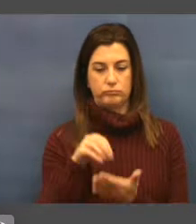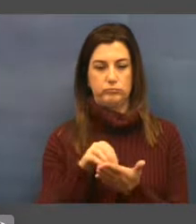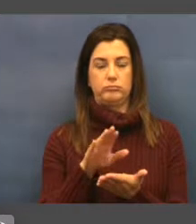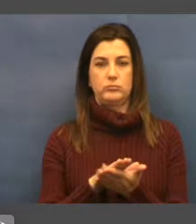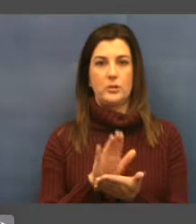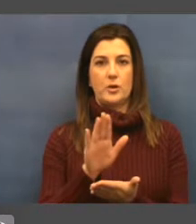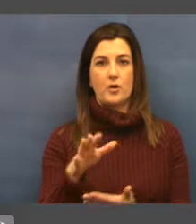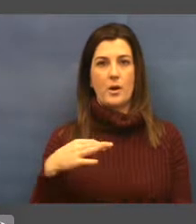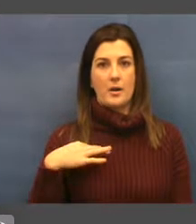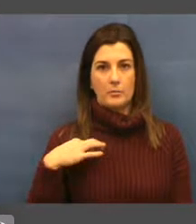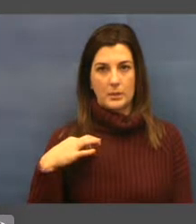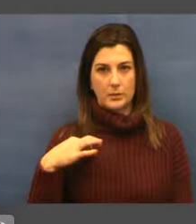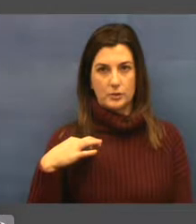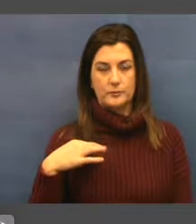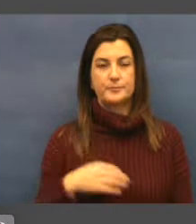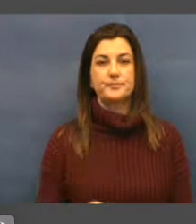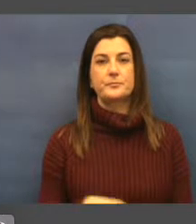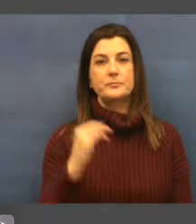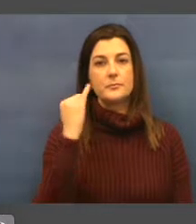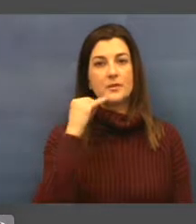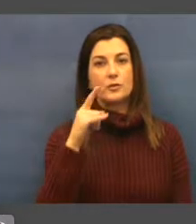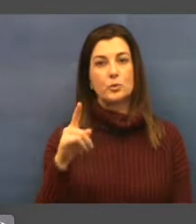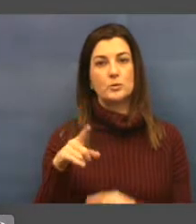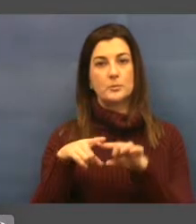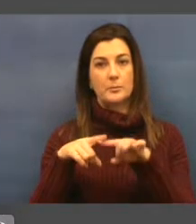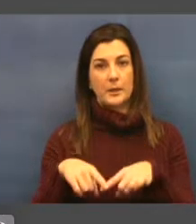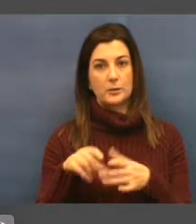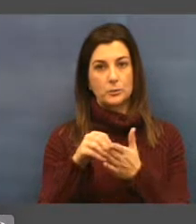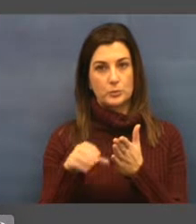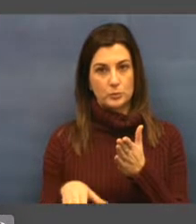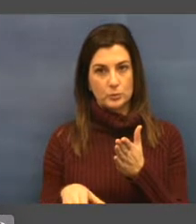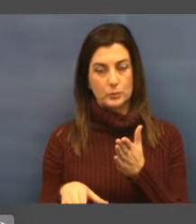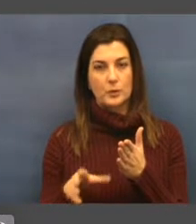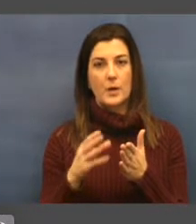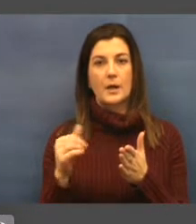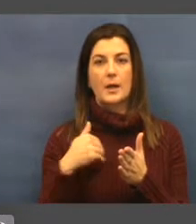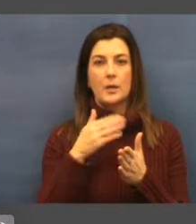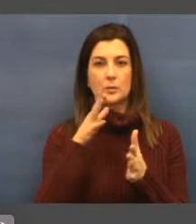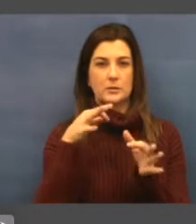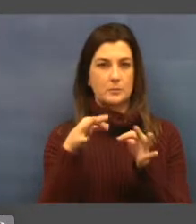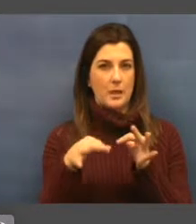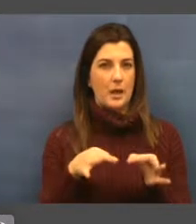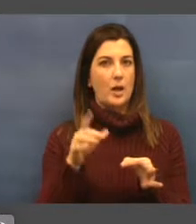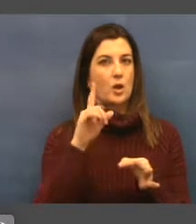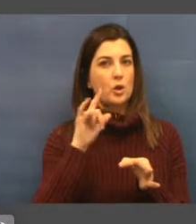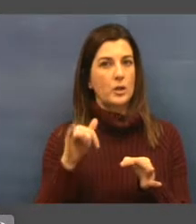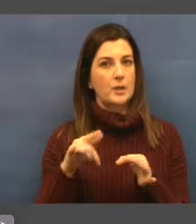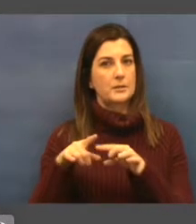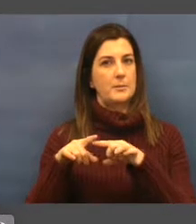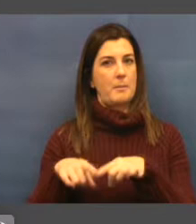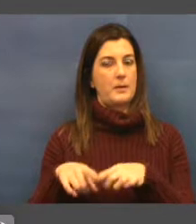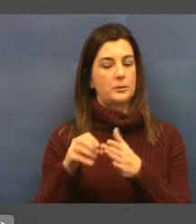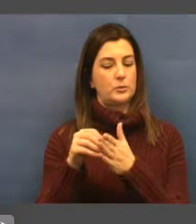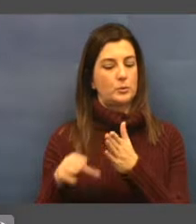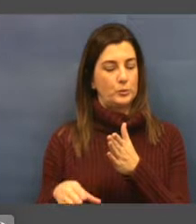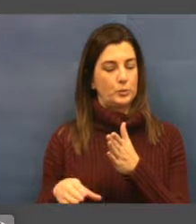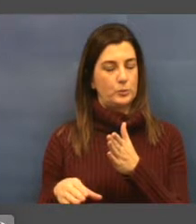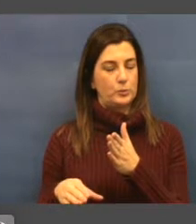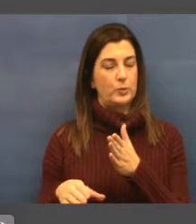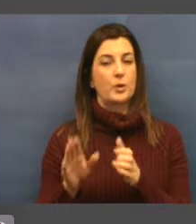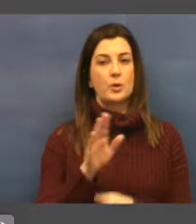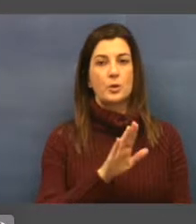If you are a dependent student, and I'll go through the definition of a dependent student in just a minute,